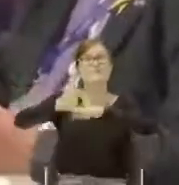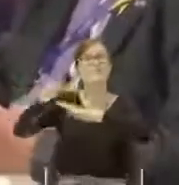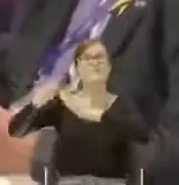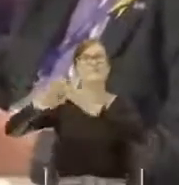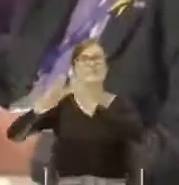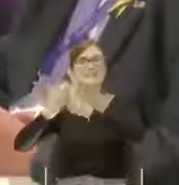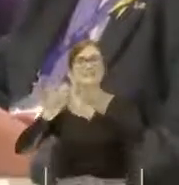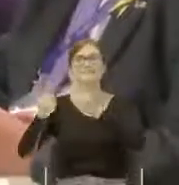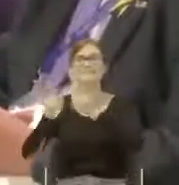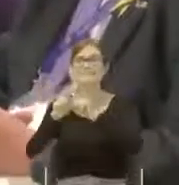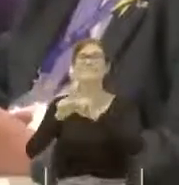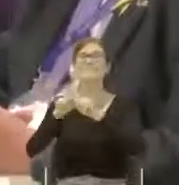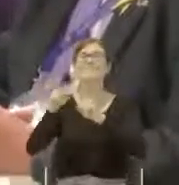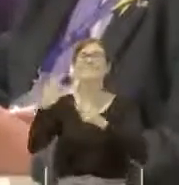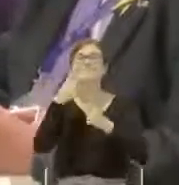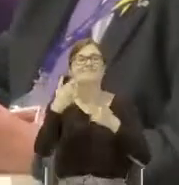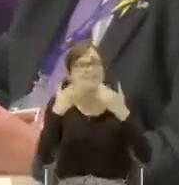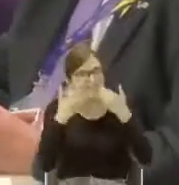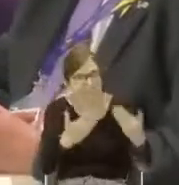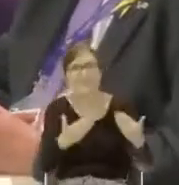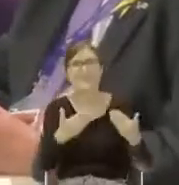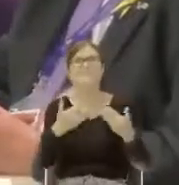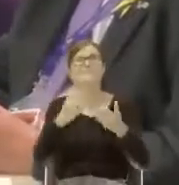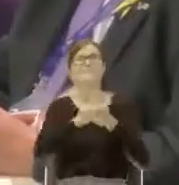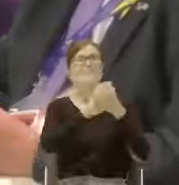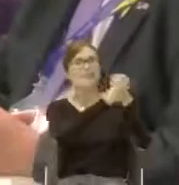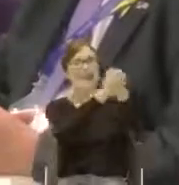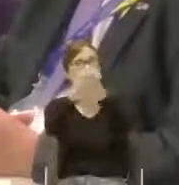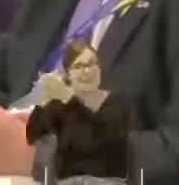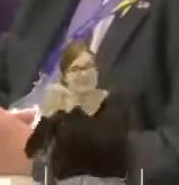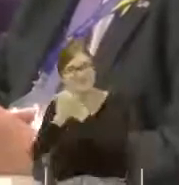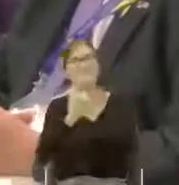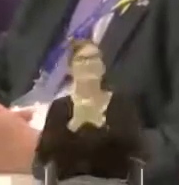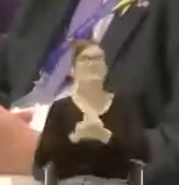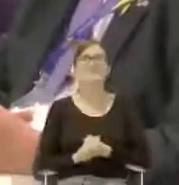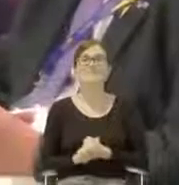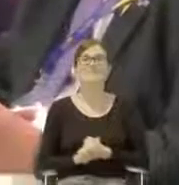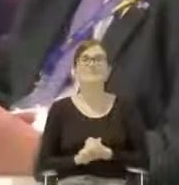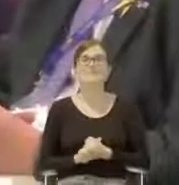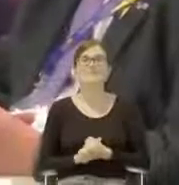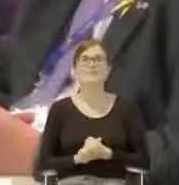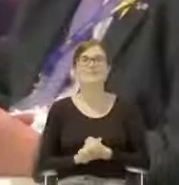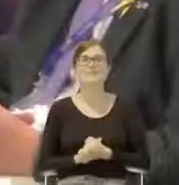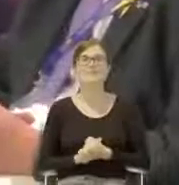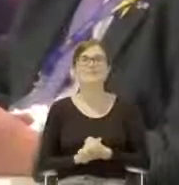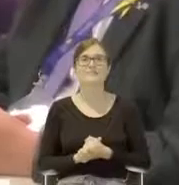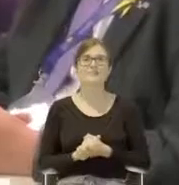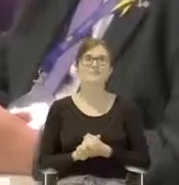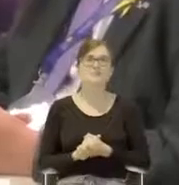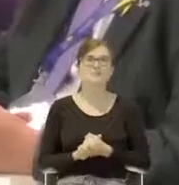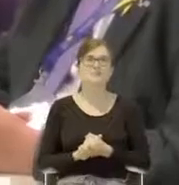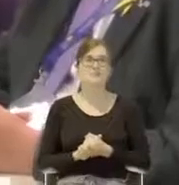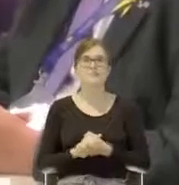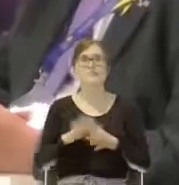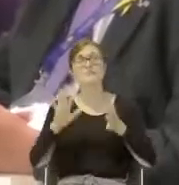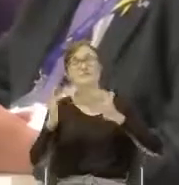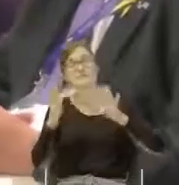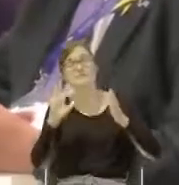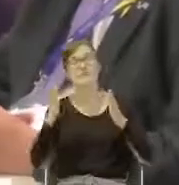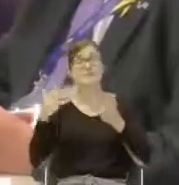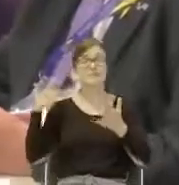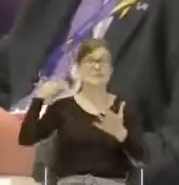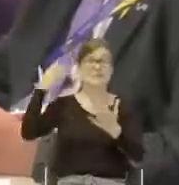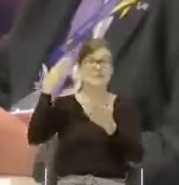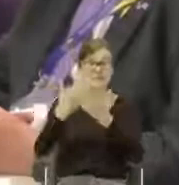And over 90 member states participated in person, renewing commitments to advance sustainable local and urban